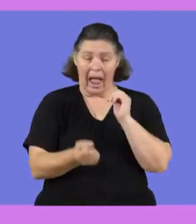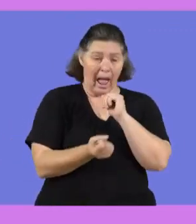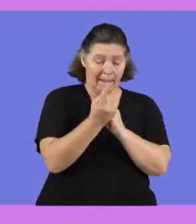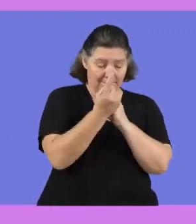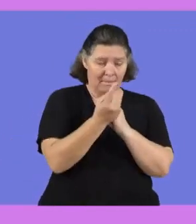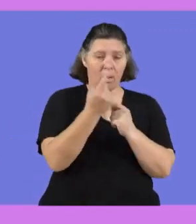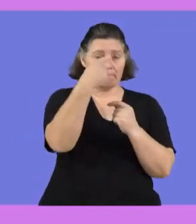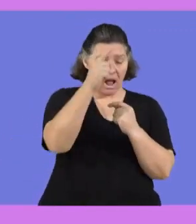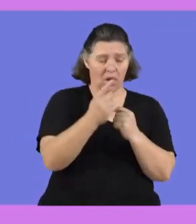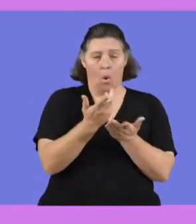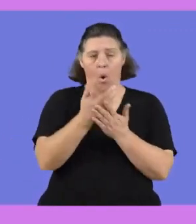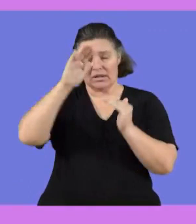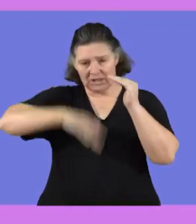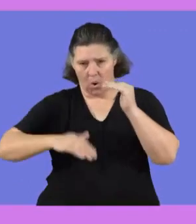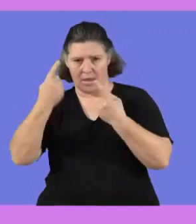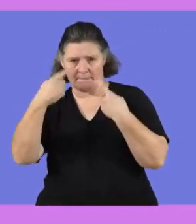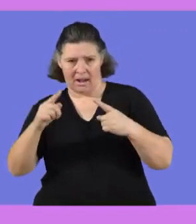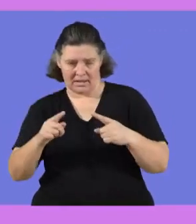with these terminologies.